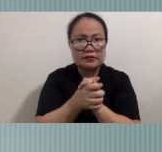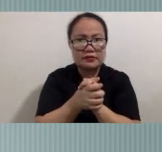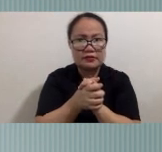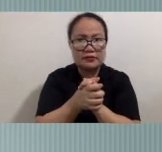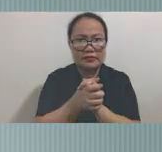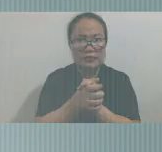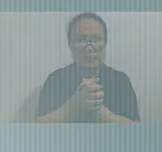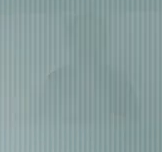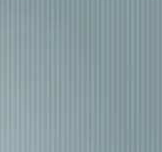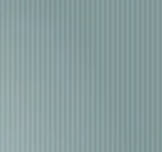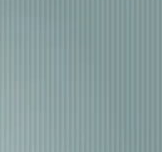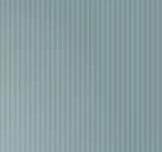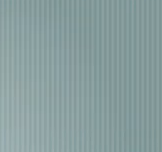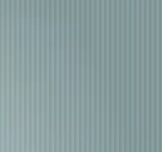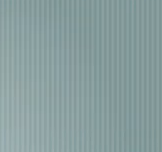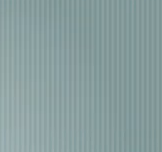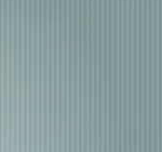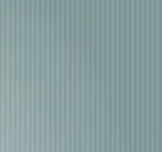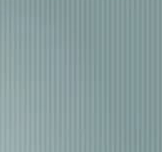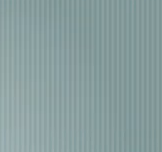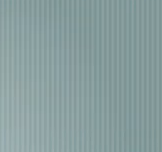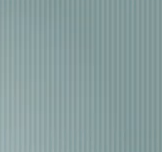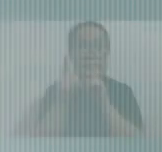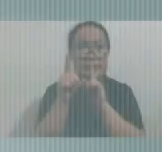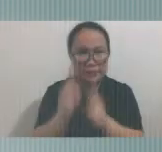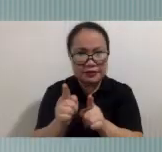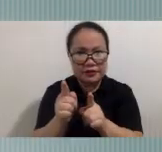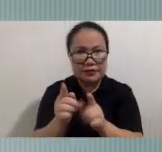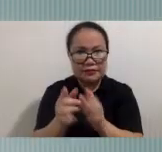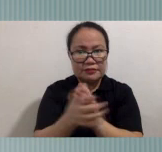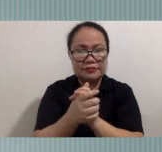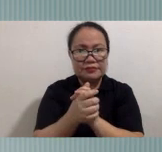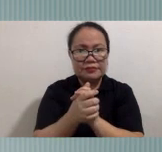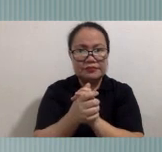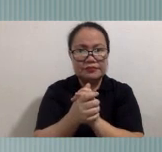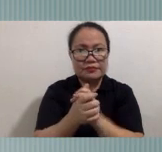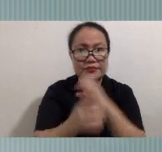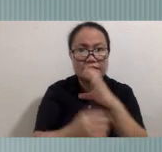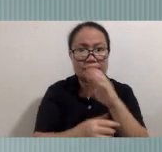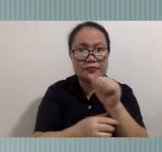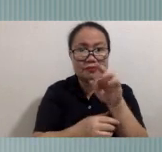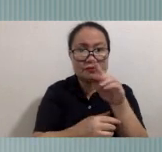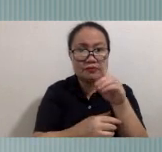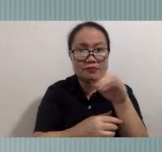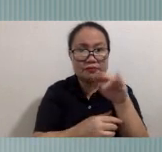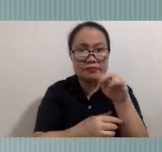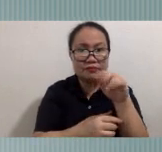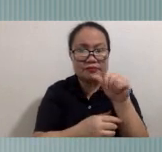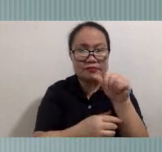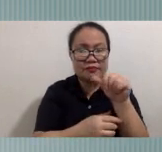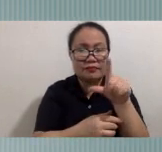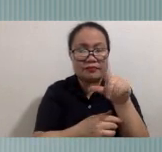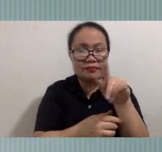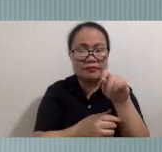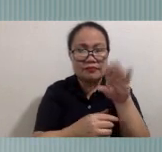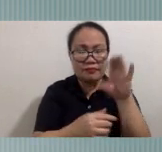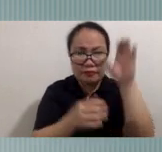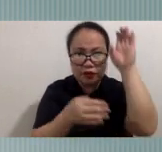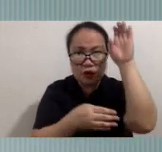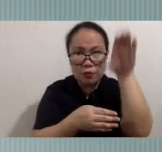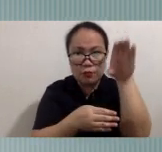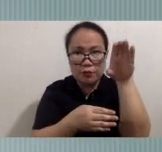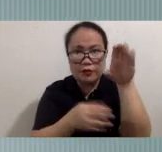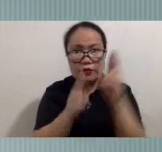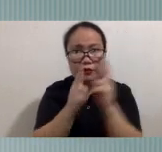ilan ang hindi pumasa sa math and science? So, ito yung kinuha natin kanina, kung ilan yung kulang. And that